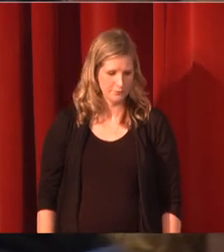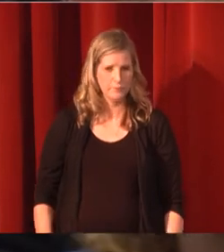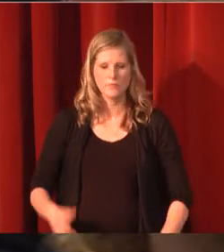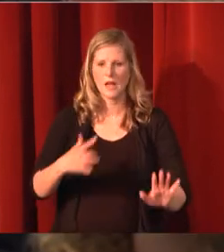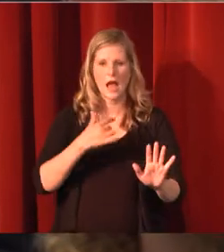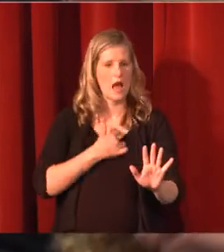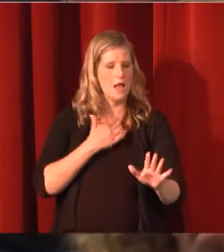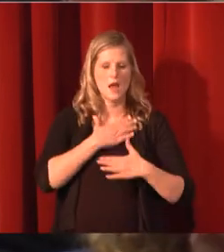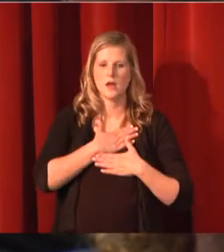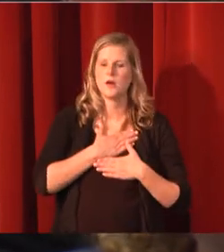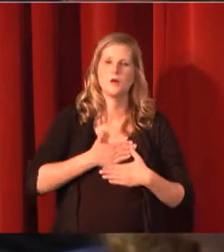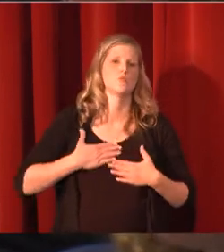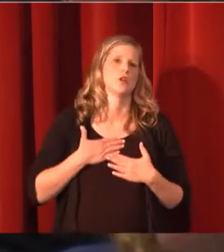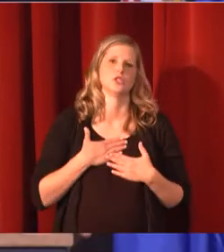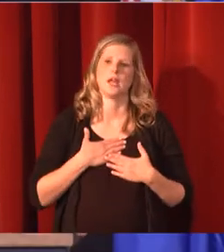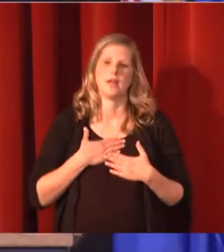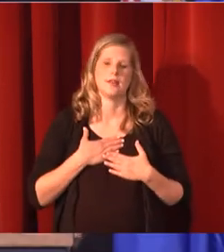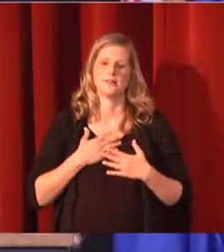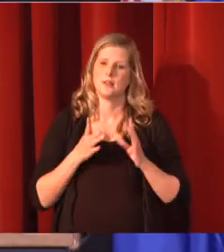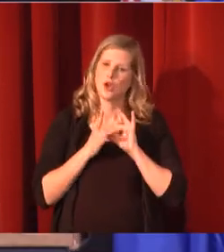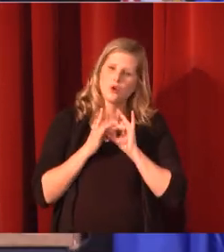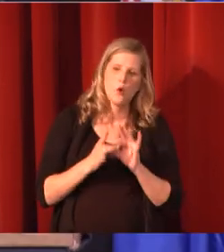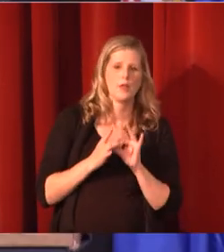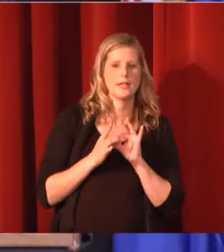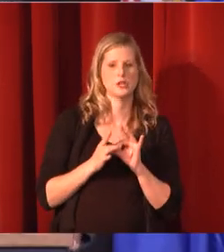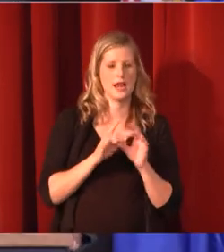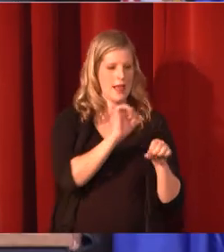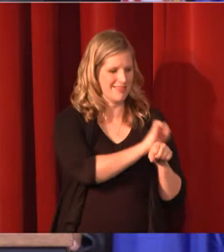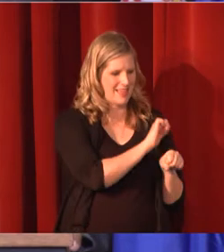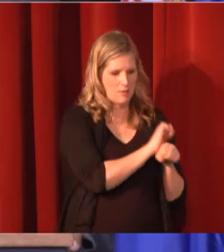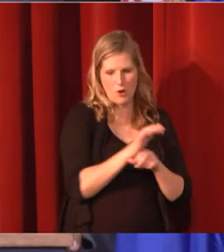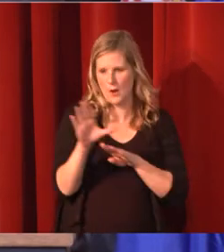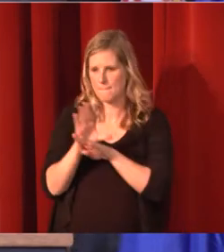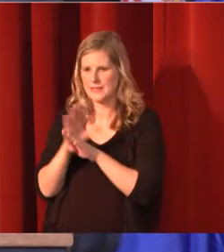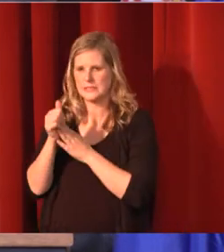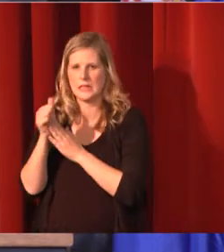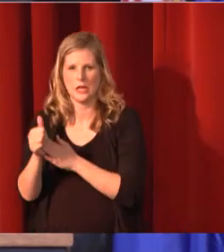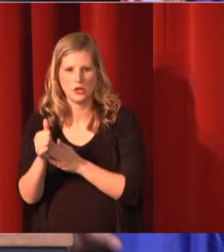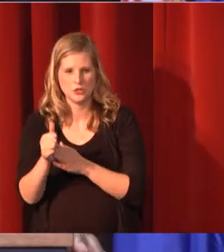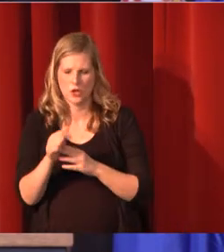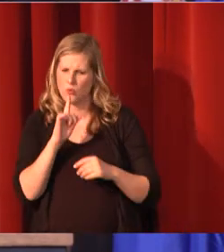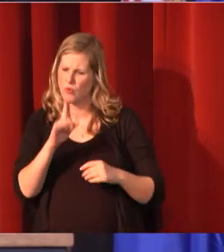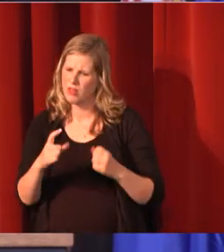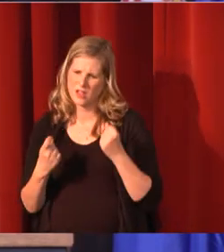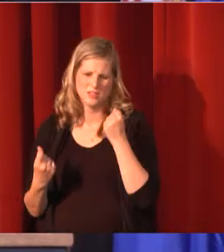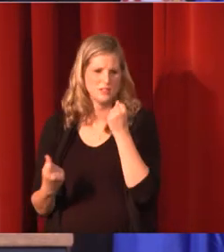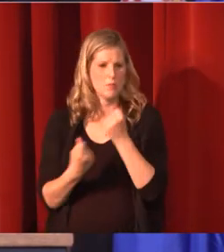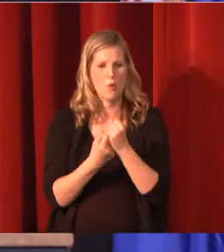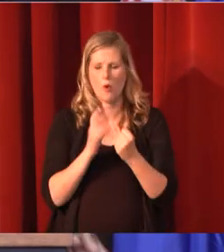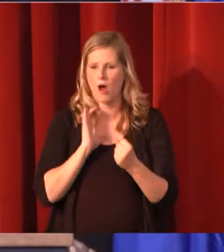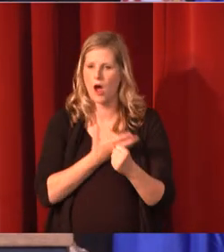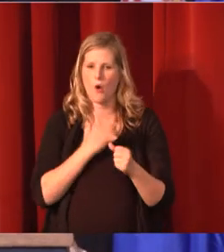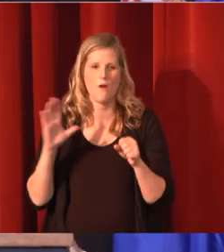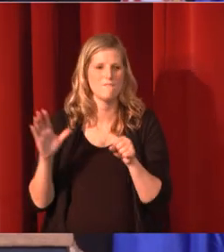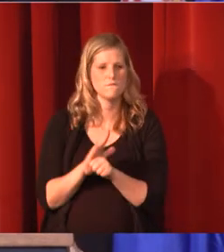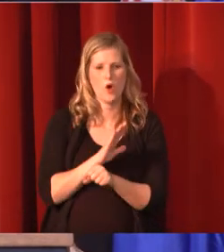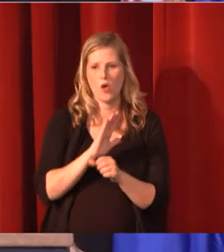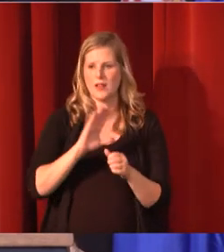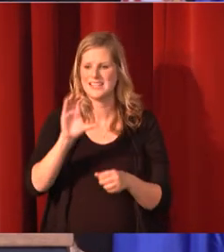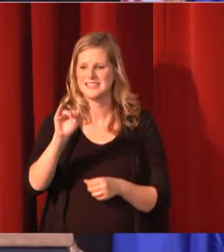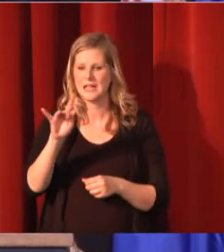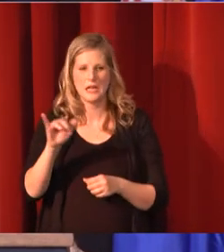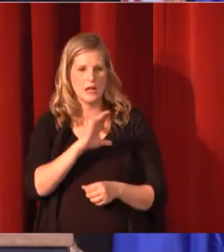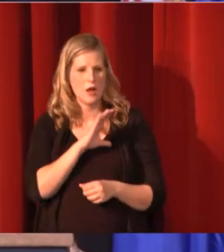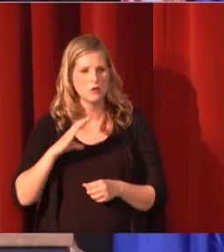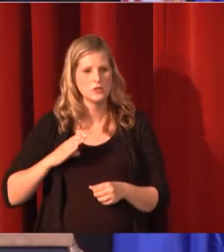appreciate the deep coalition of Labor and business leaders the strong support of our entire City Council and almost